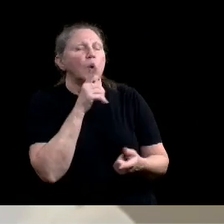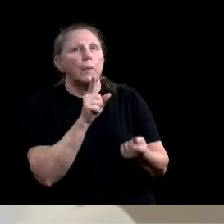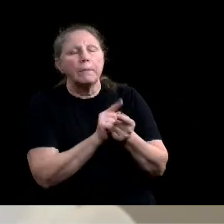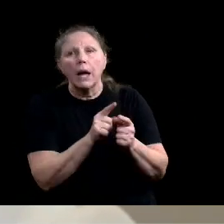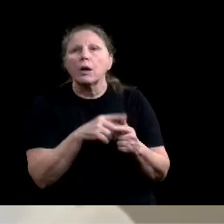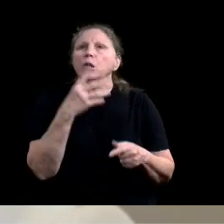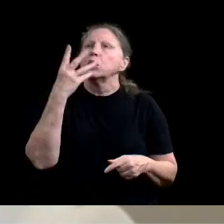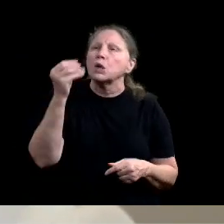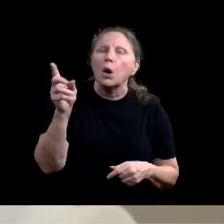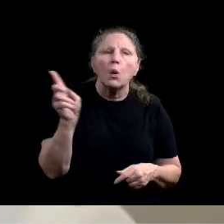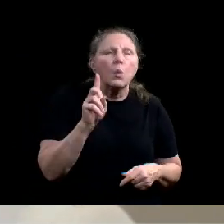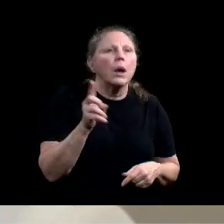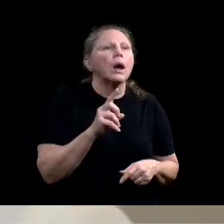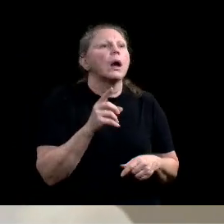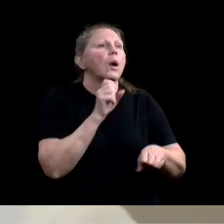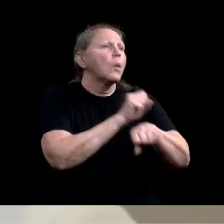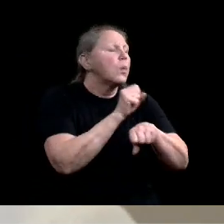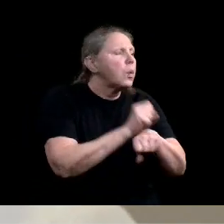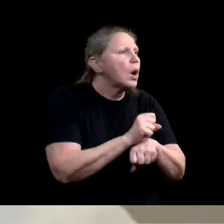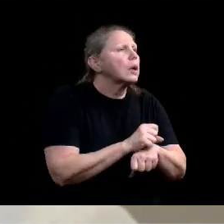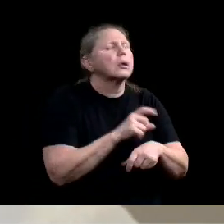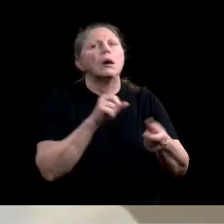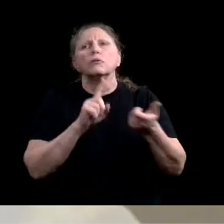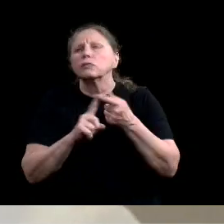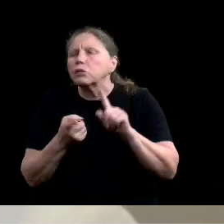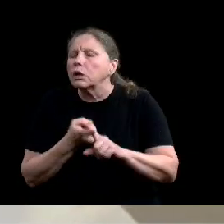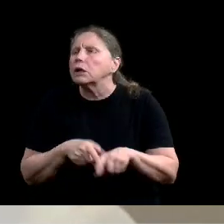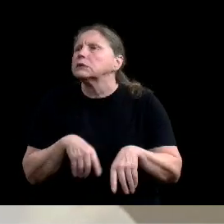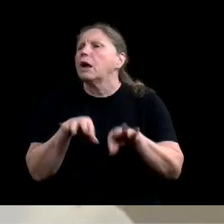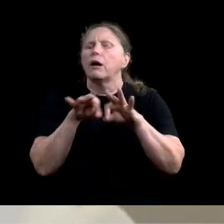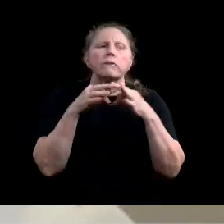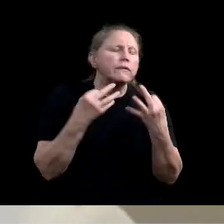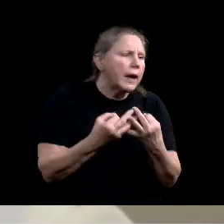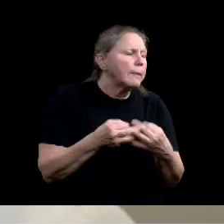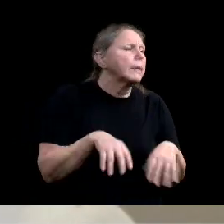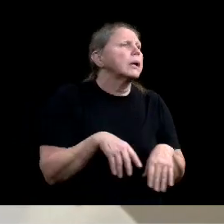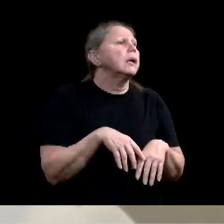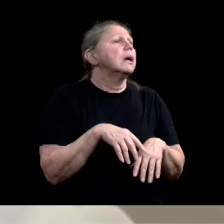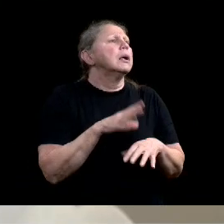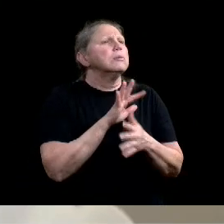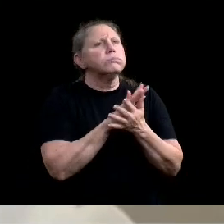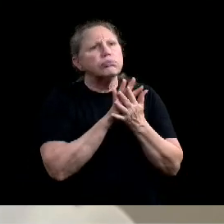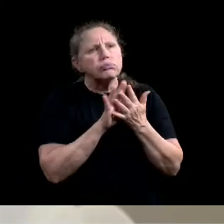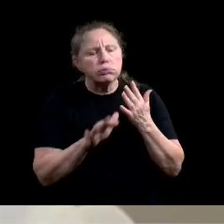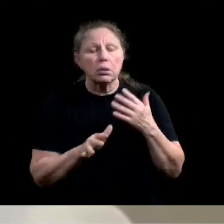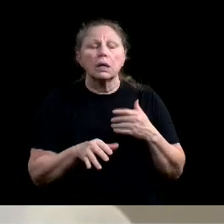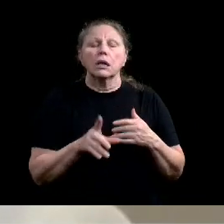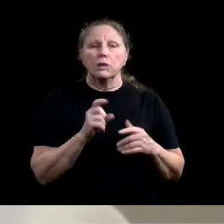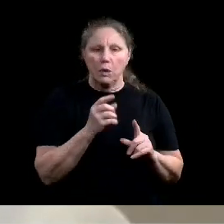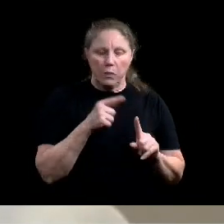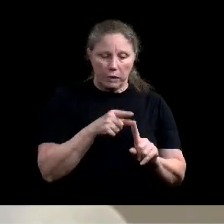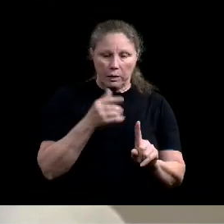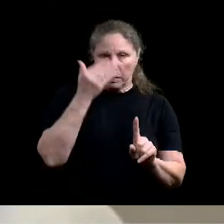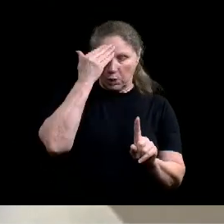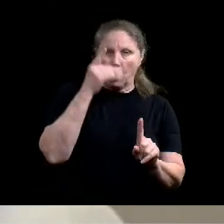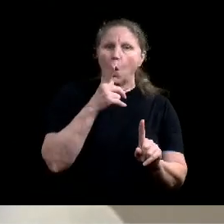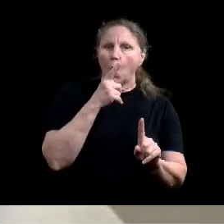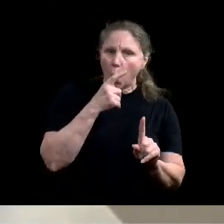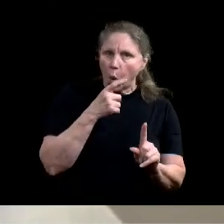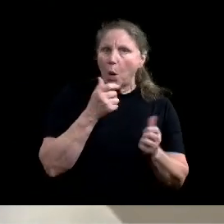and family, so that they know who might be at risk of having